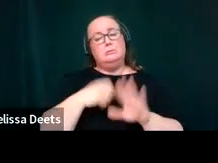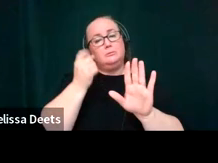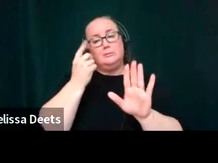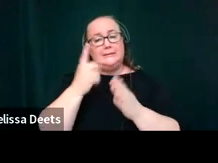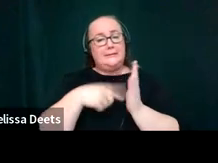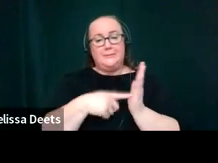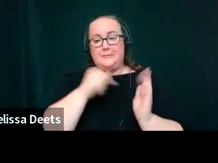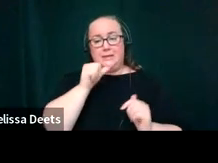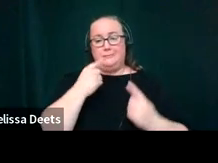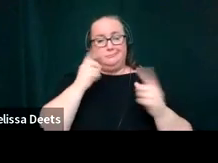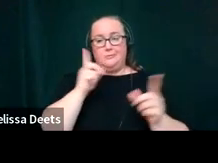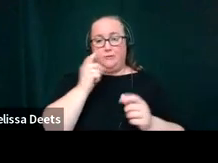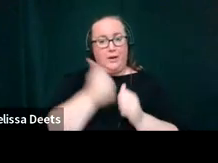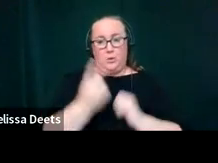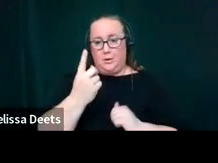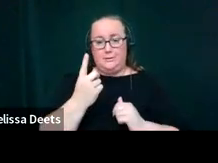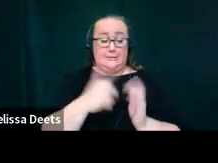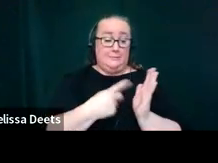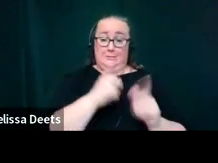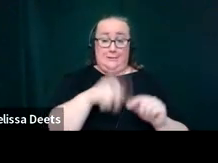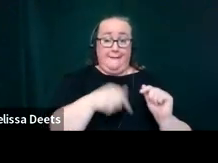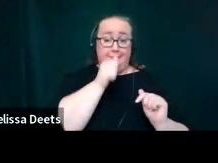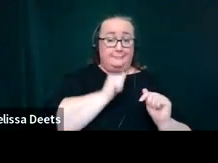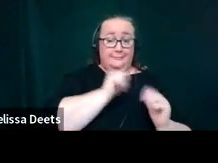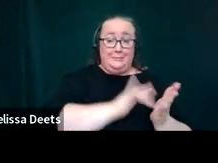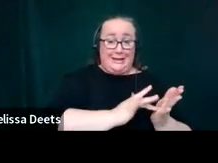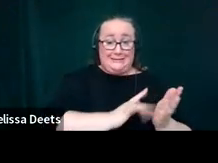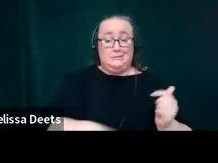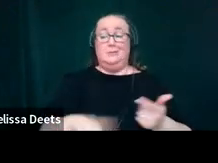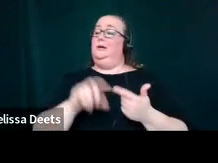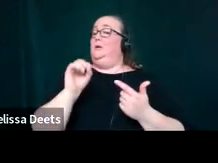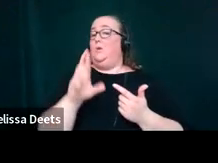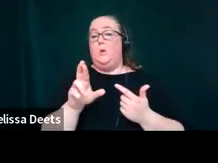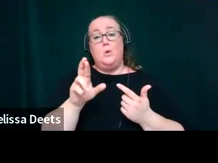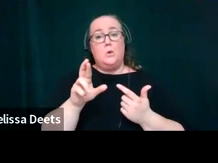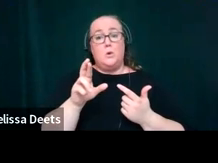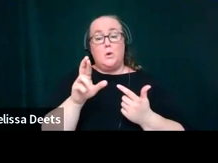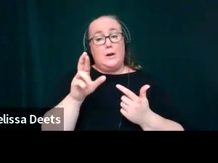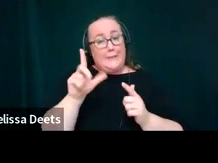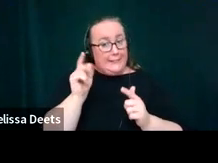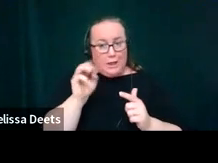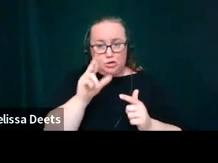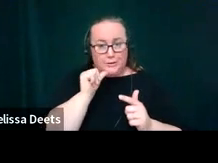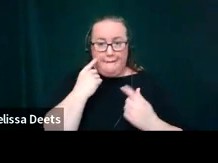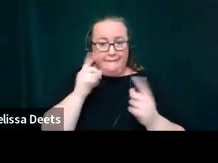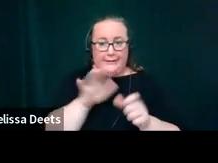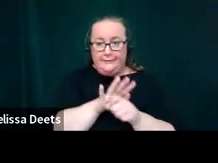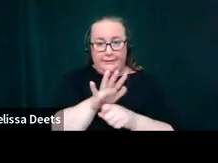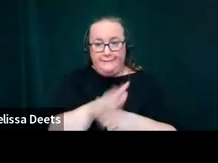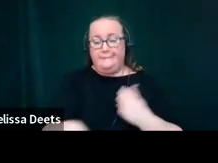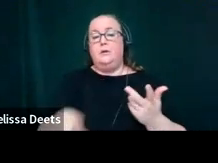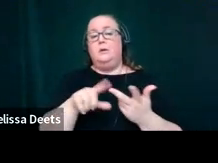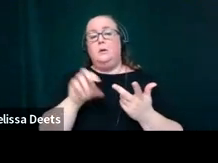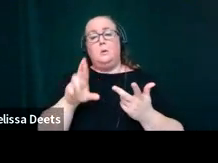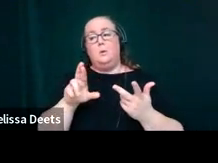patients may not tolerate the medications well. Some may not get the expected treatment from their laser, and some may be poor